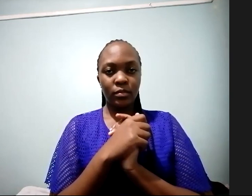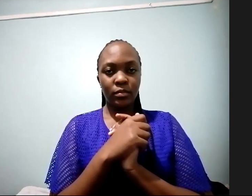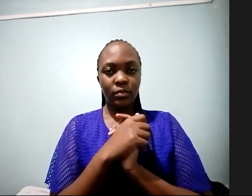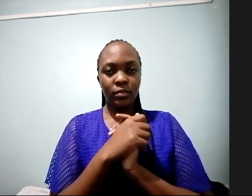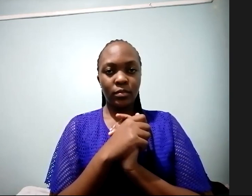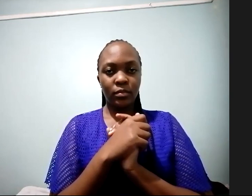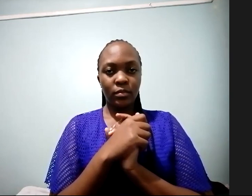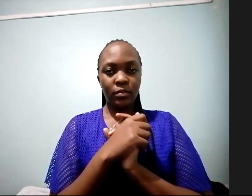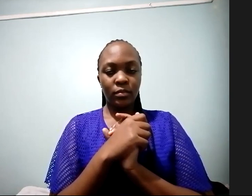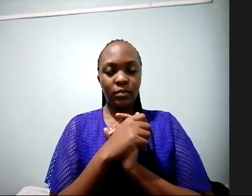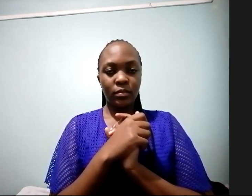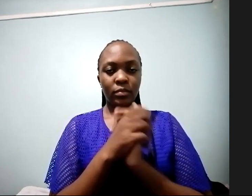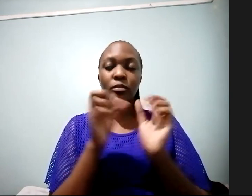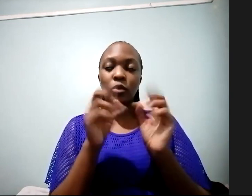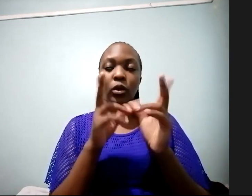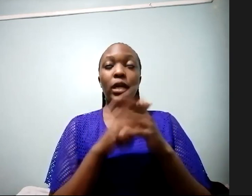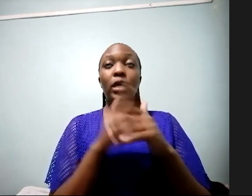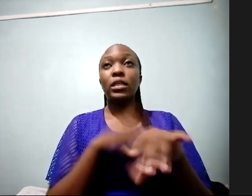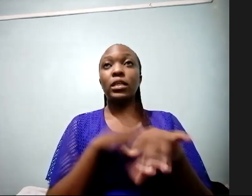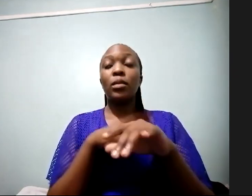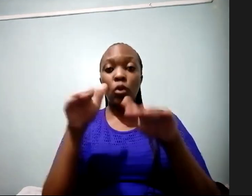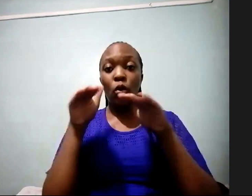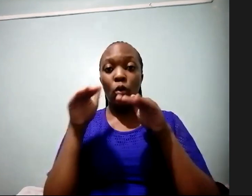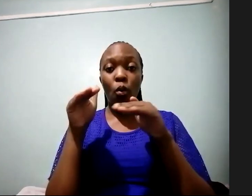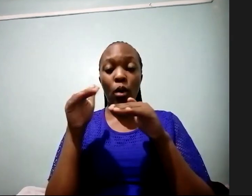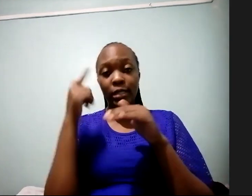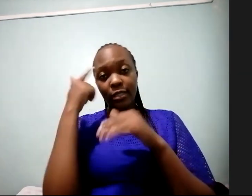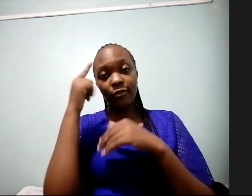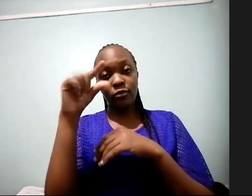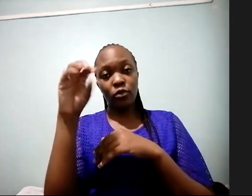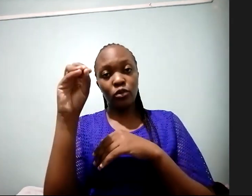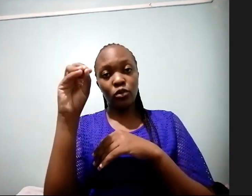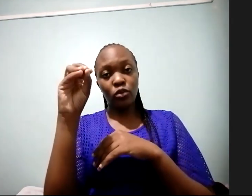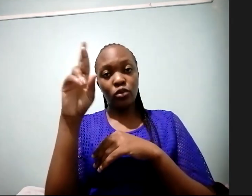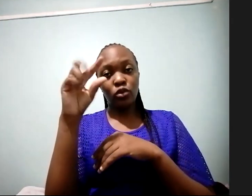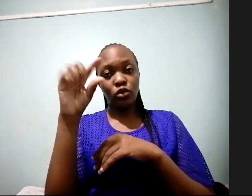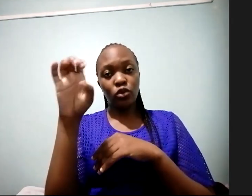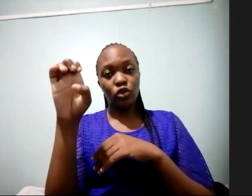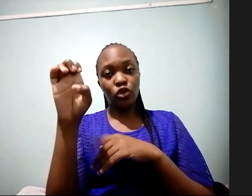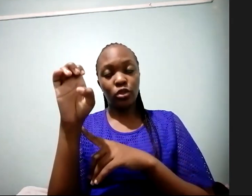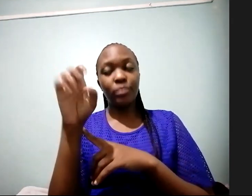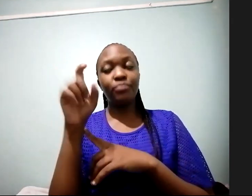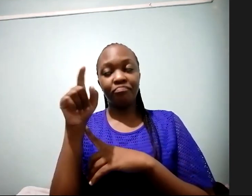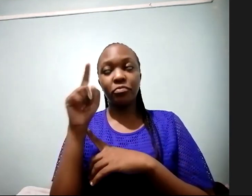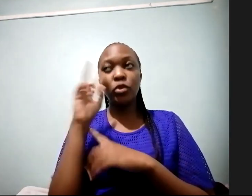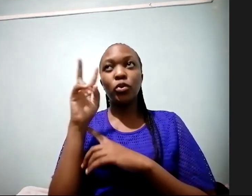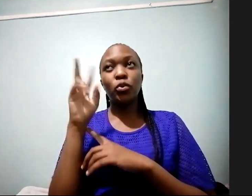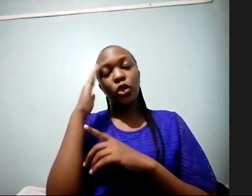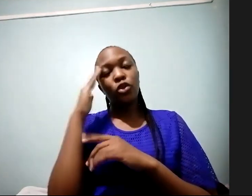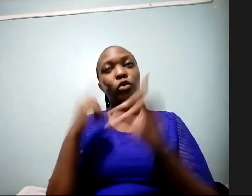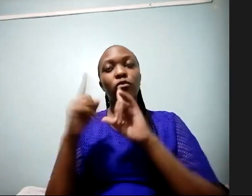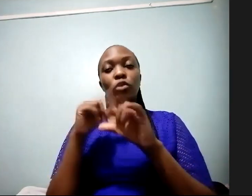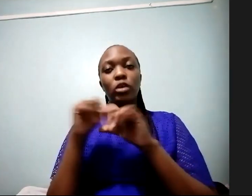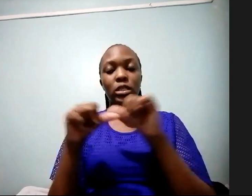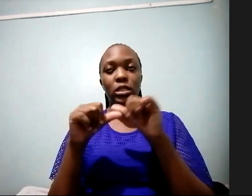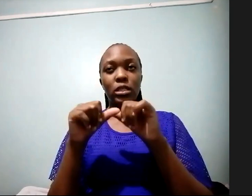Okay, as we're waiting to get George, of course, we know that we've spoken on investment. And I